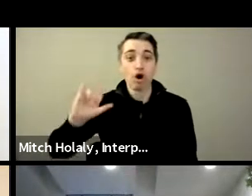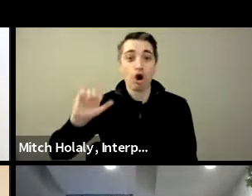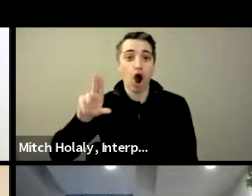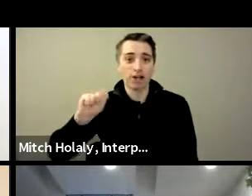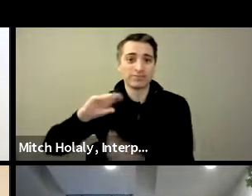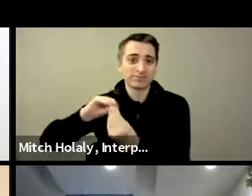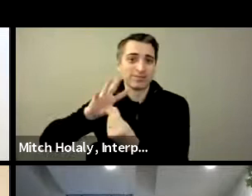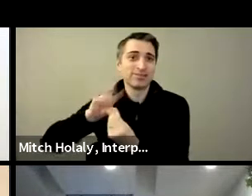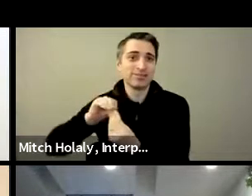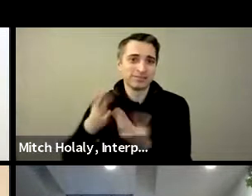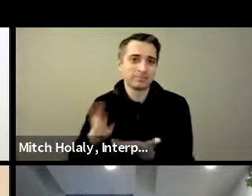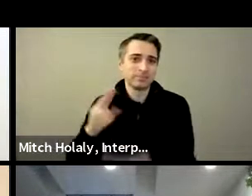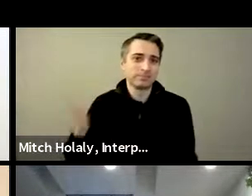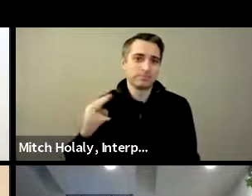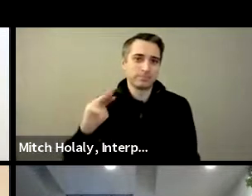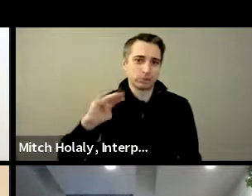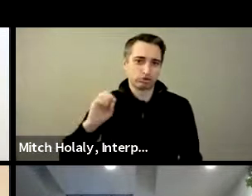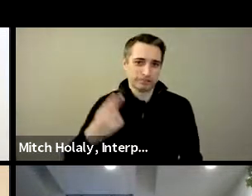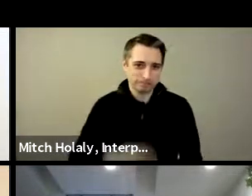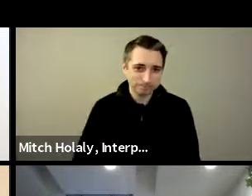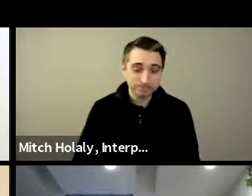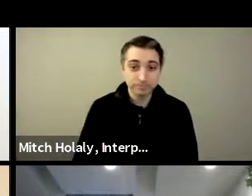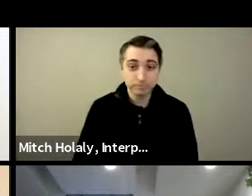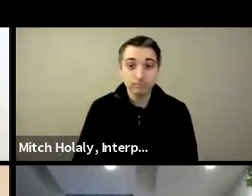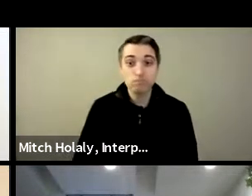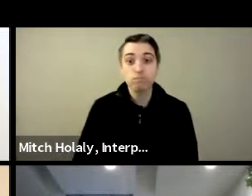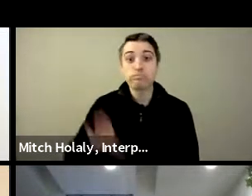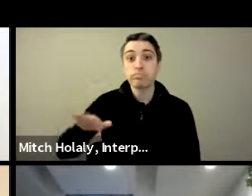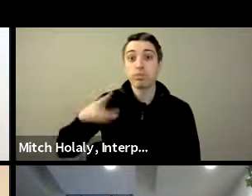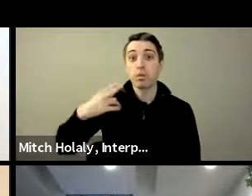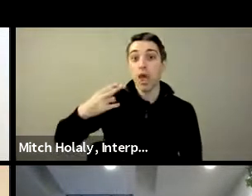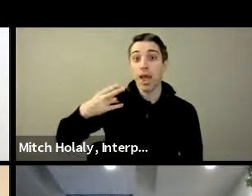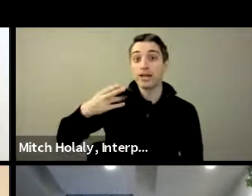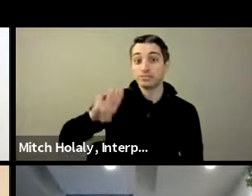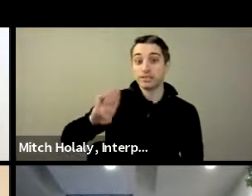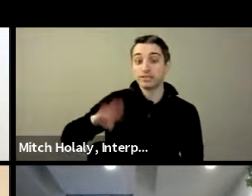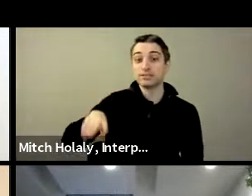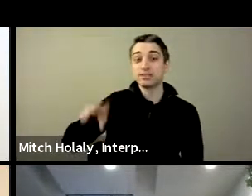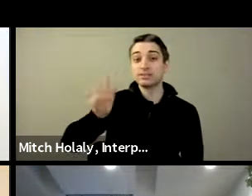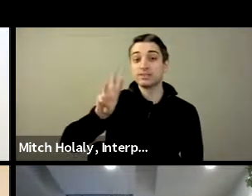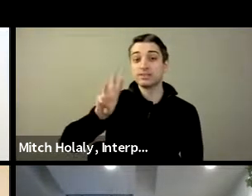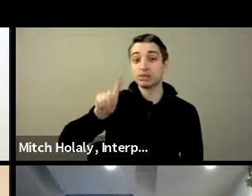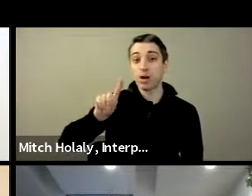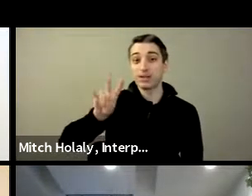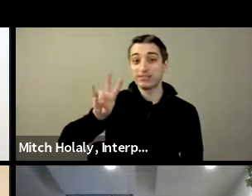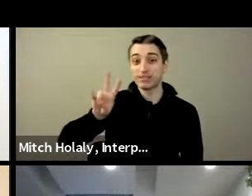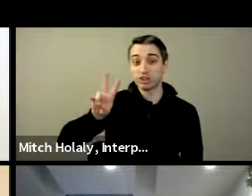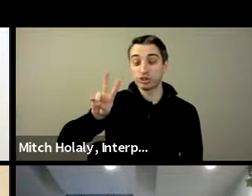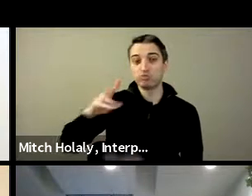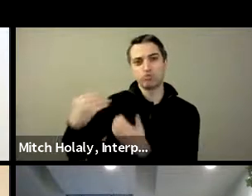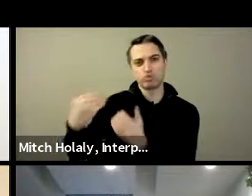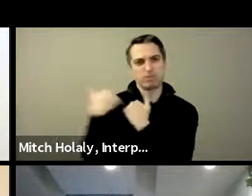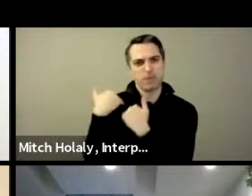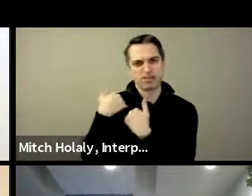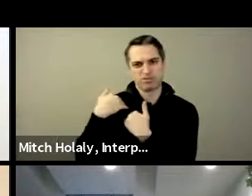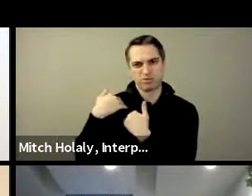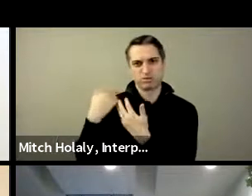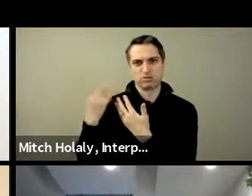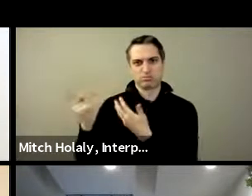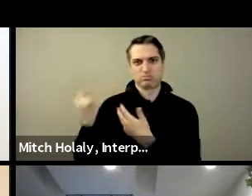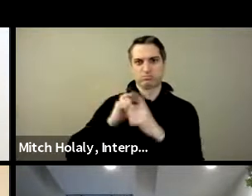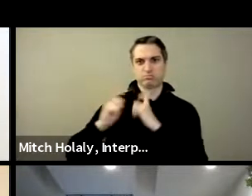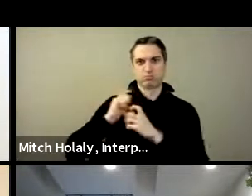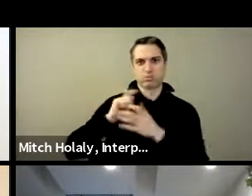So as charged by us in House Bill 6172, we are broken off into various strategic